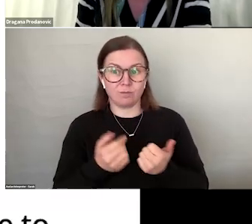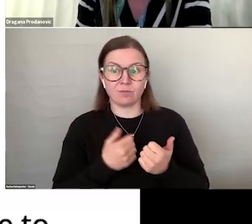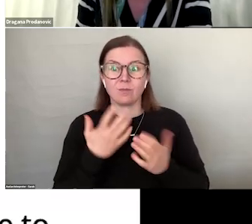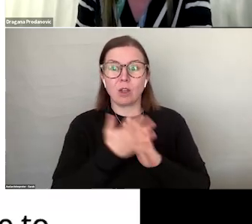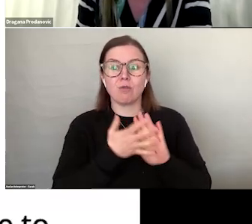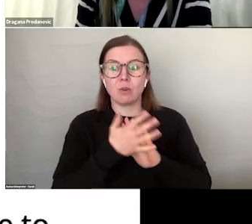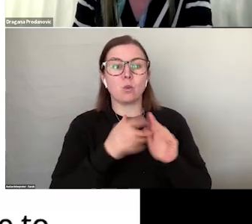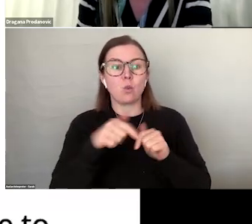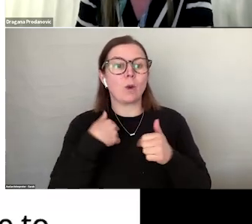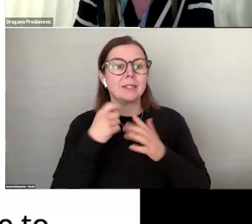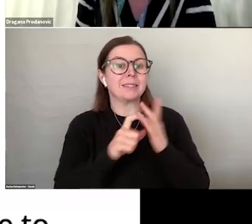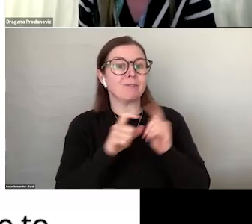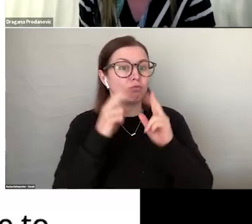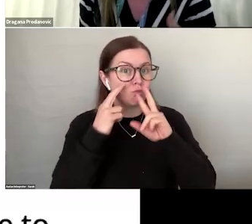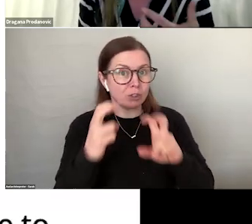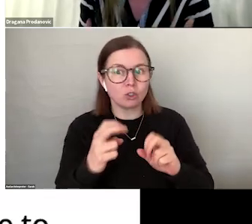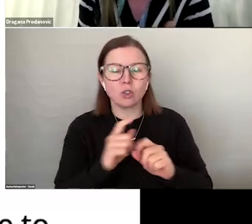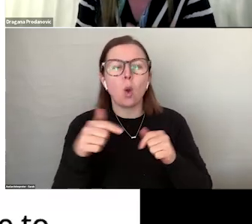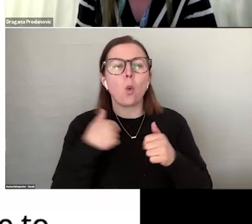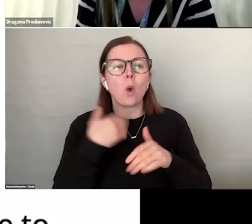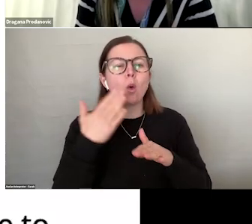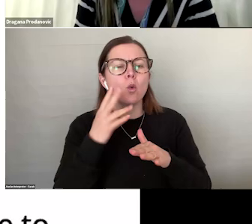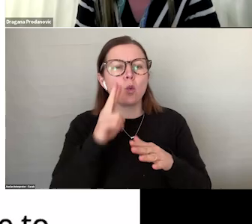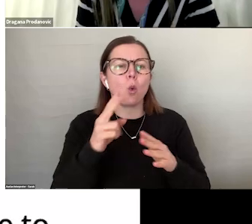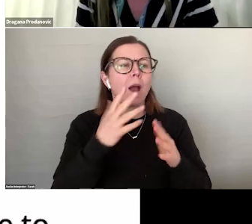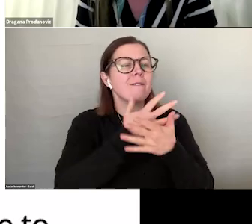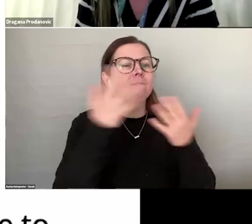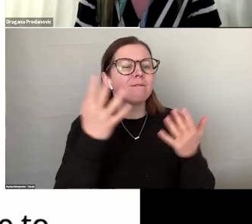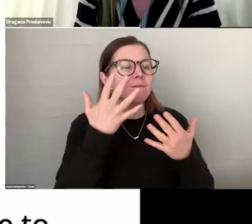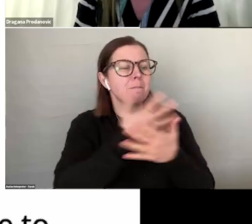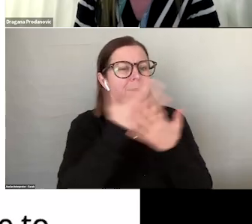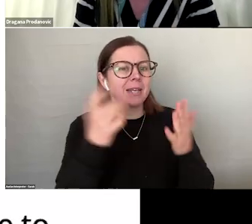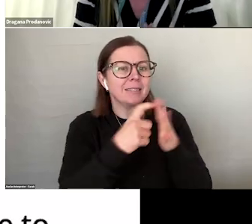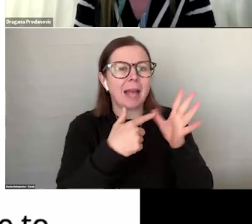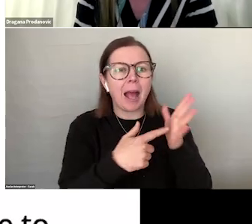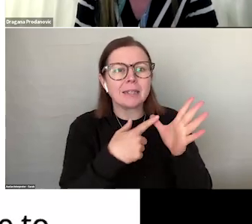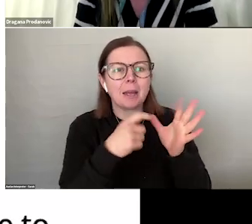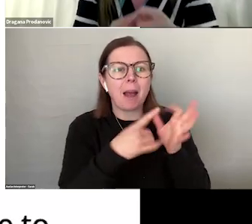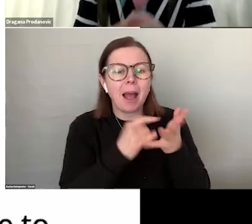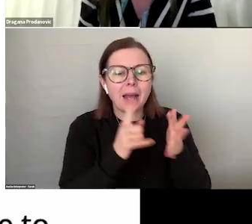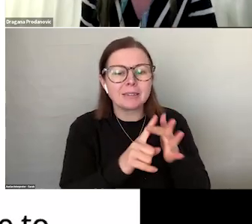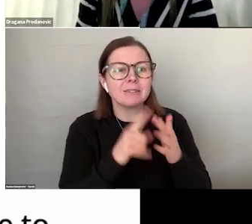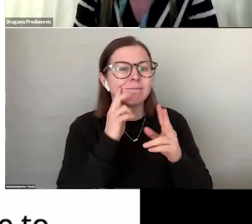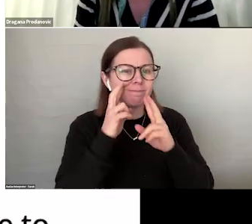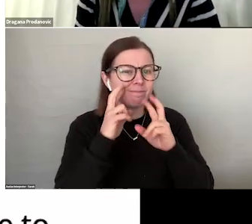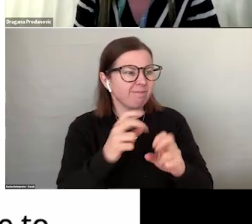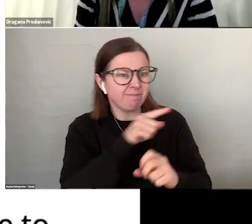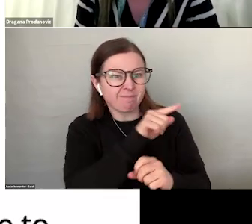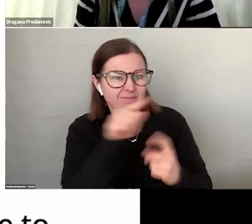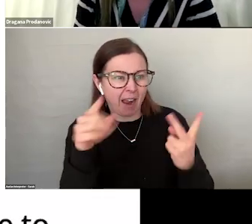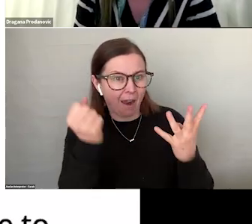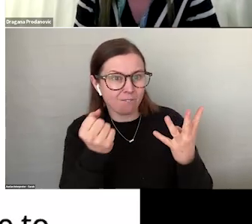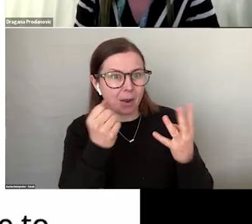academic literature. So we looked at 4 big databases to find any research papers that looked at models of care. And we